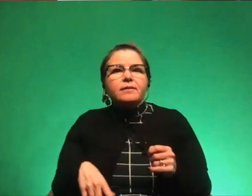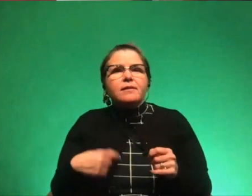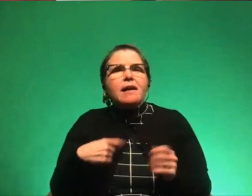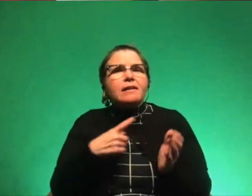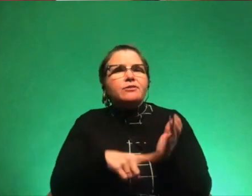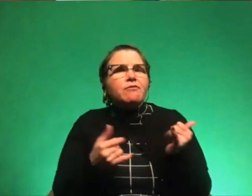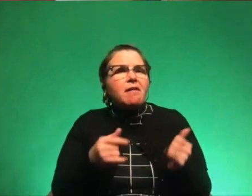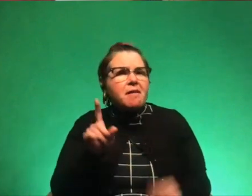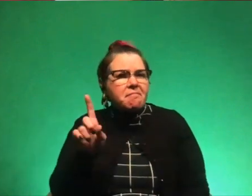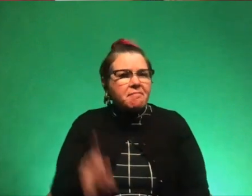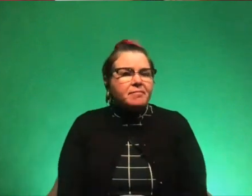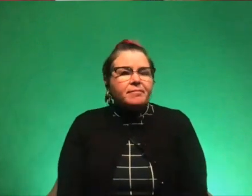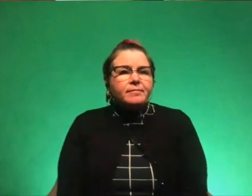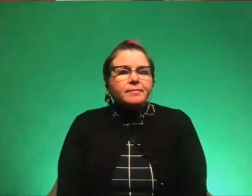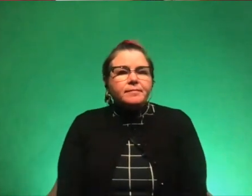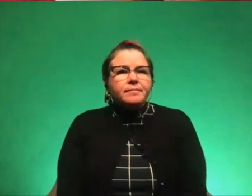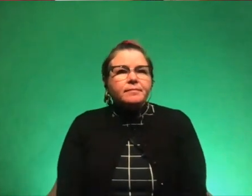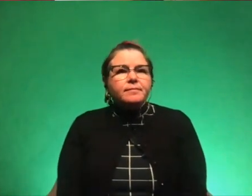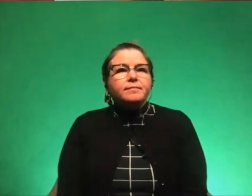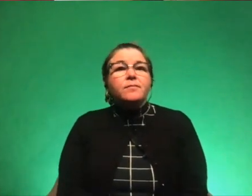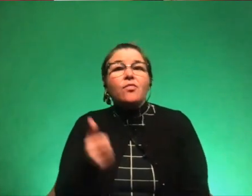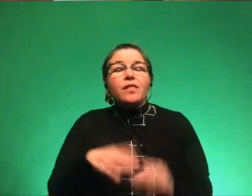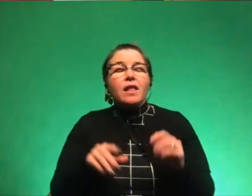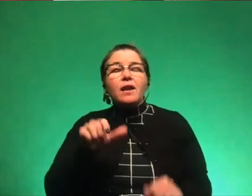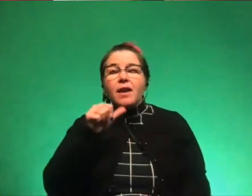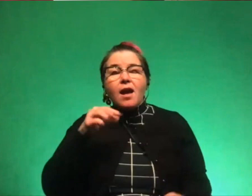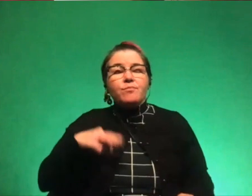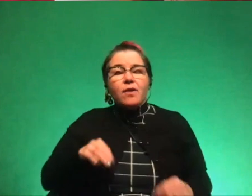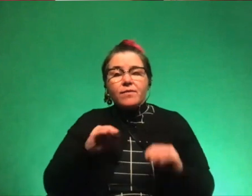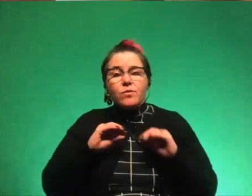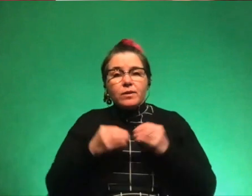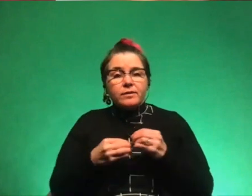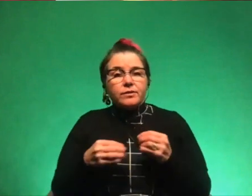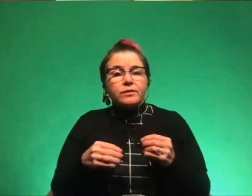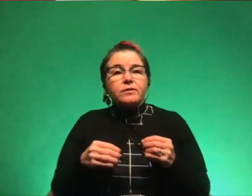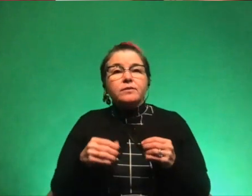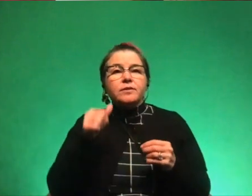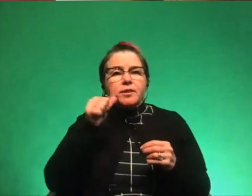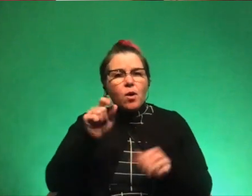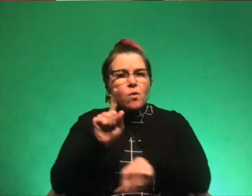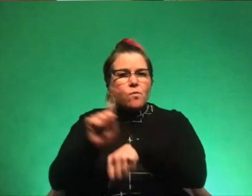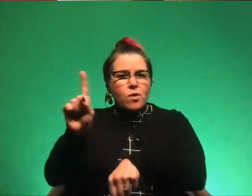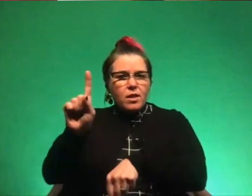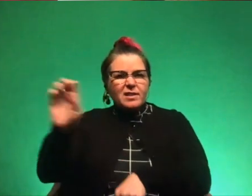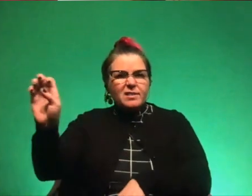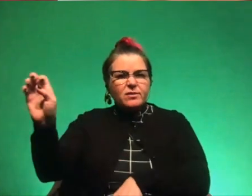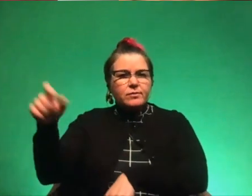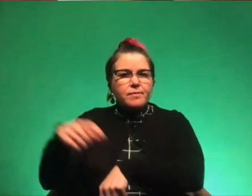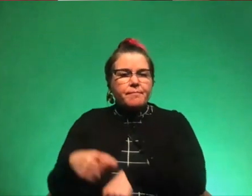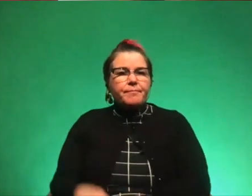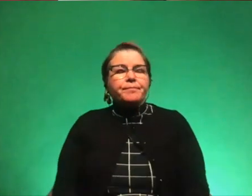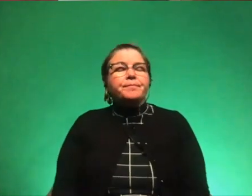now. Other than that, we are a nonprofit organization. Tomorrow's happening at 1 p.m. Eastern time.